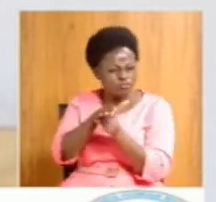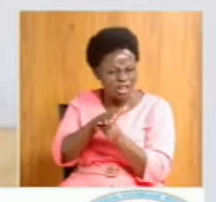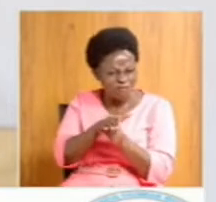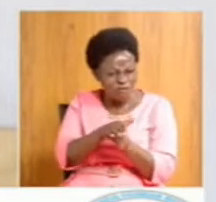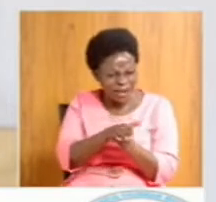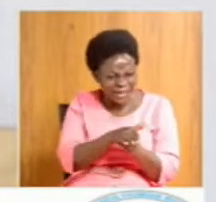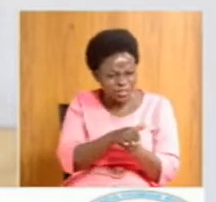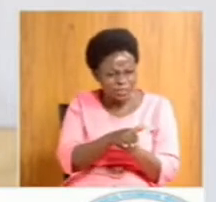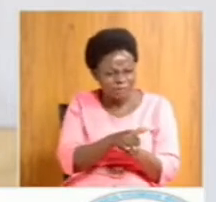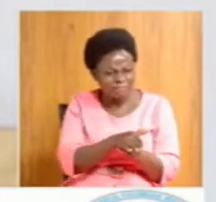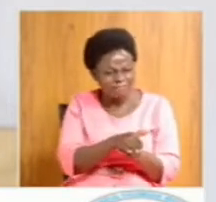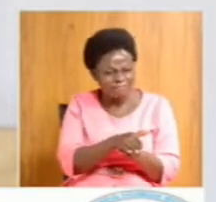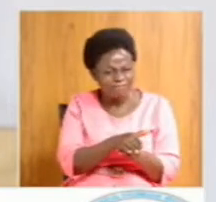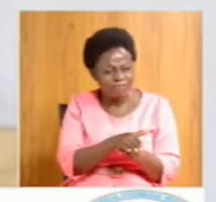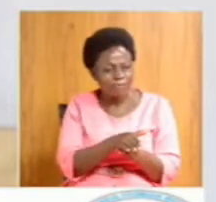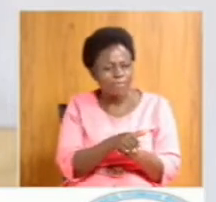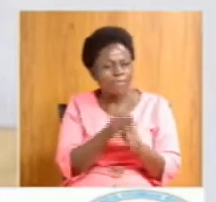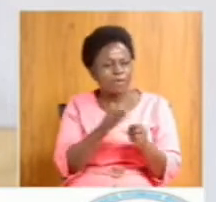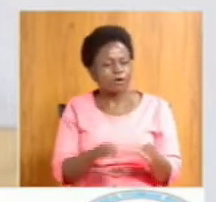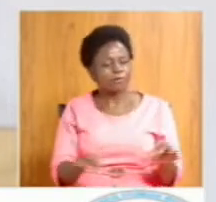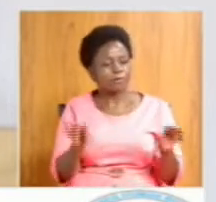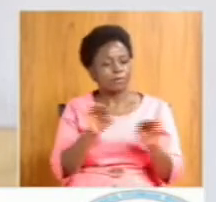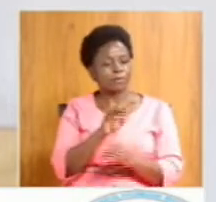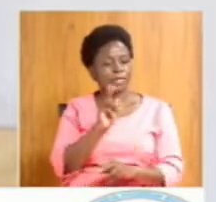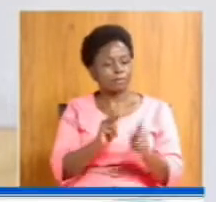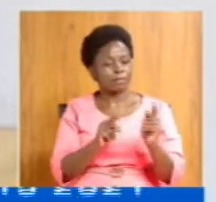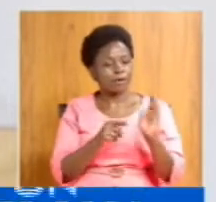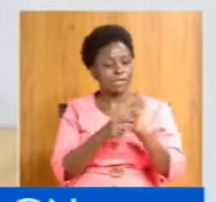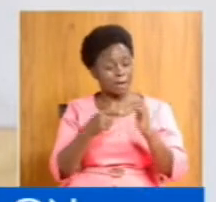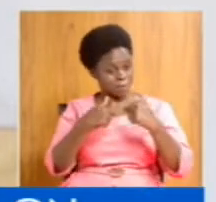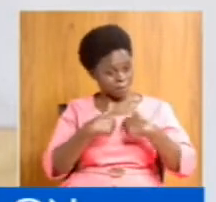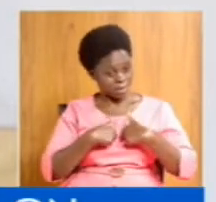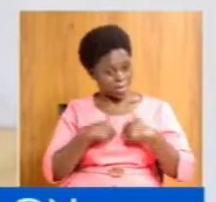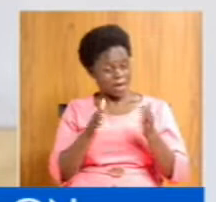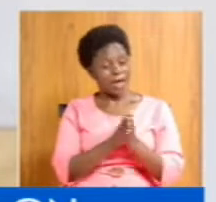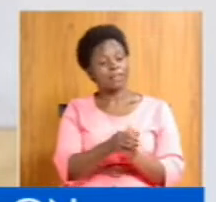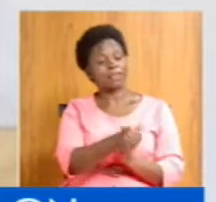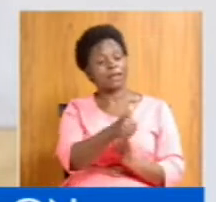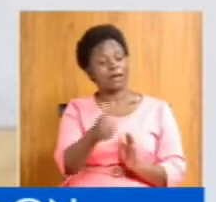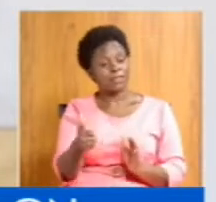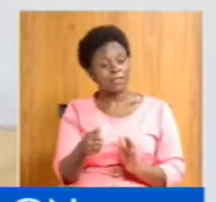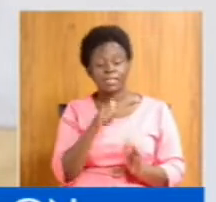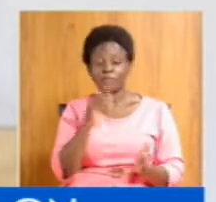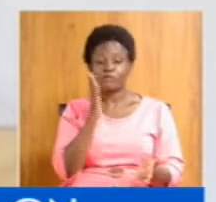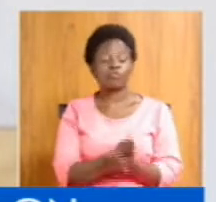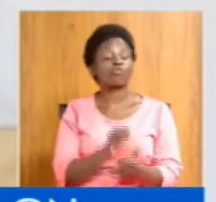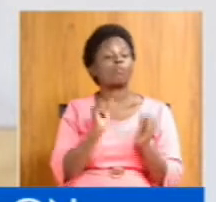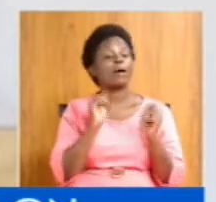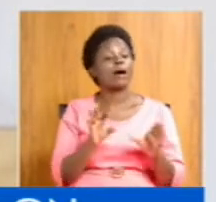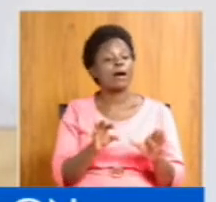of critical citizens like Kyanukuzi Chuwangala and the rest, if not stopped,